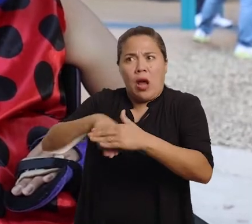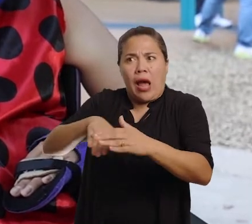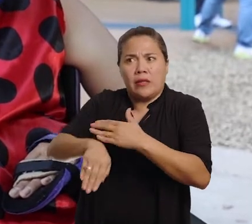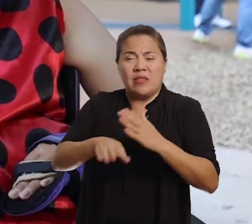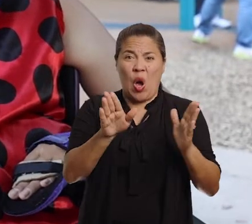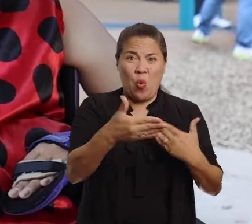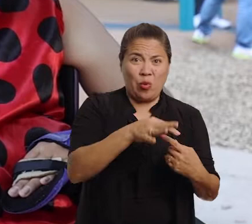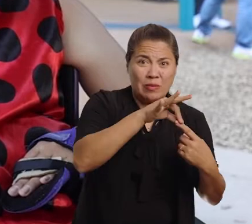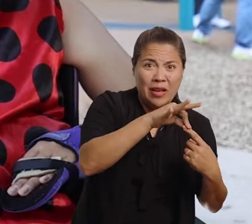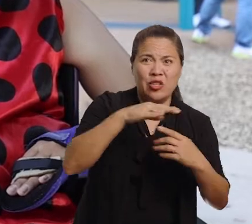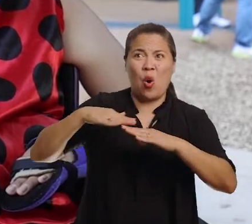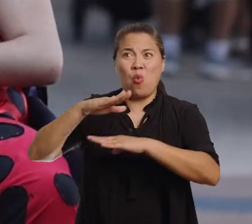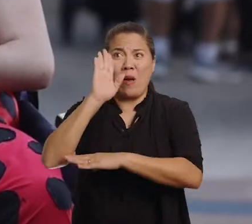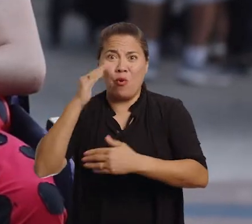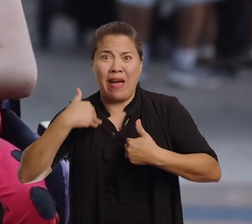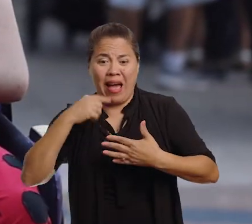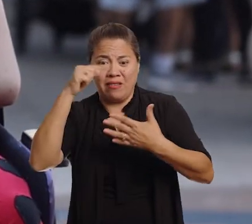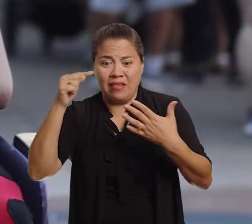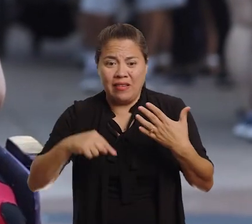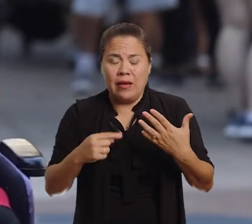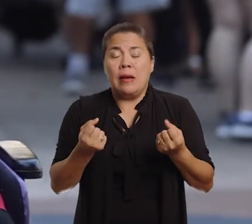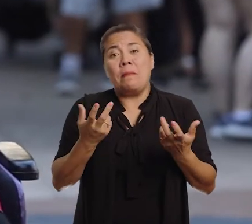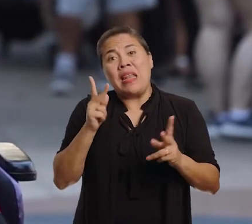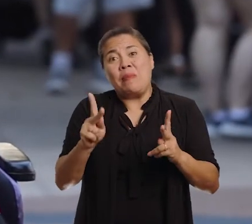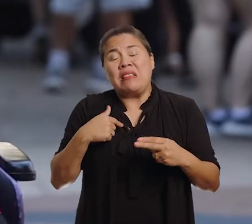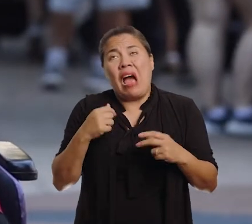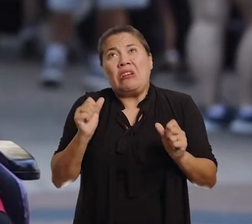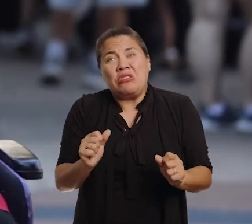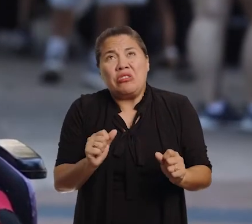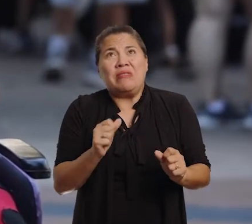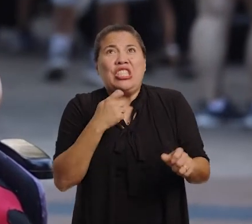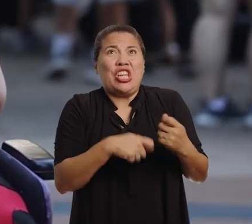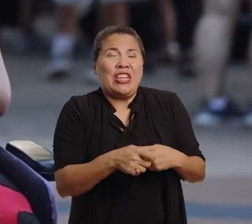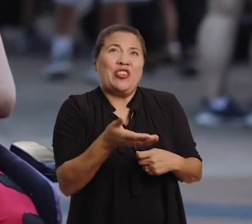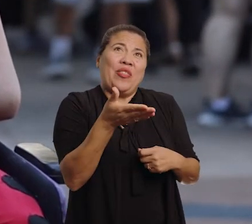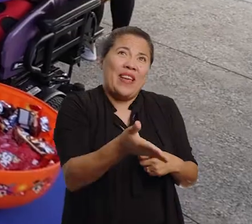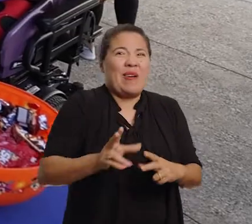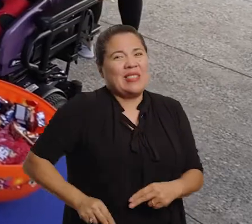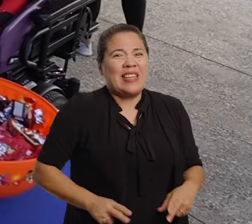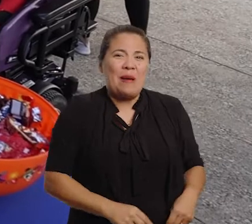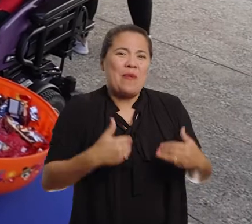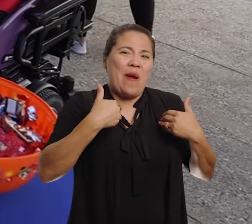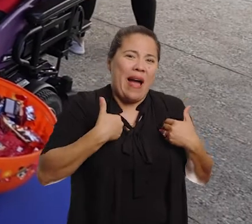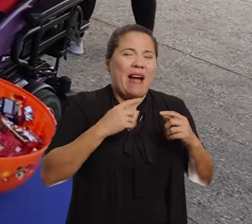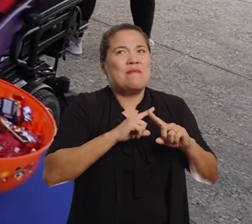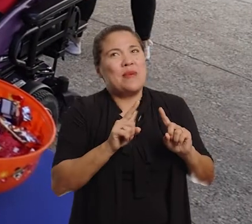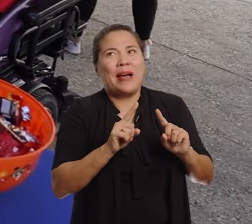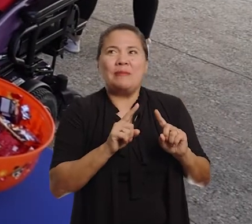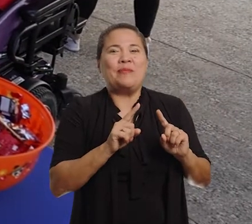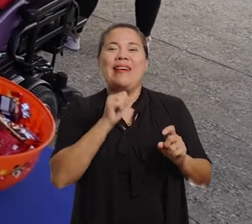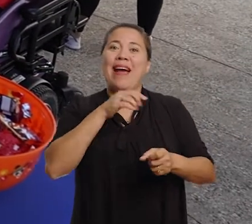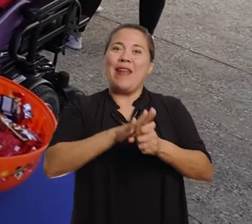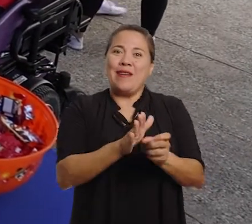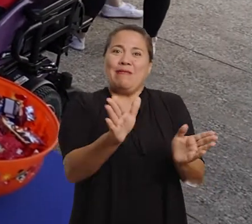or is there a room, or is there a ramp? There's different places we probably could change her because she is in a diaper, but